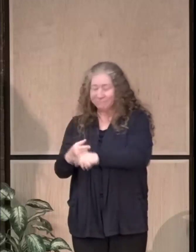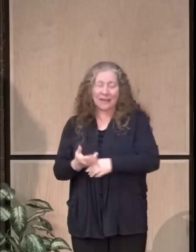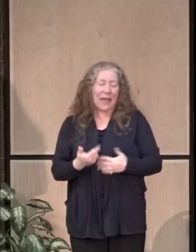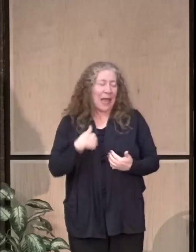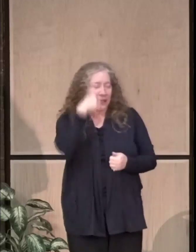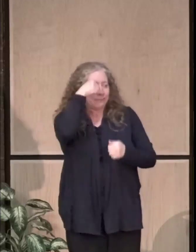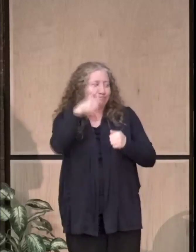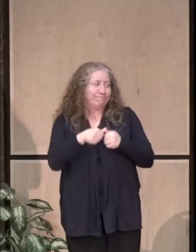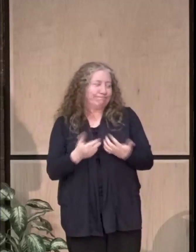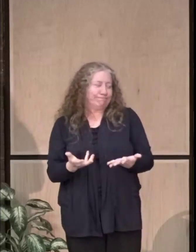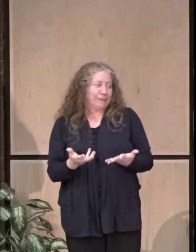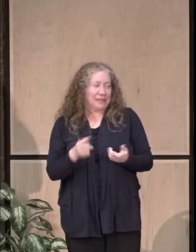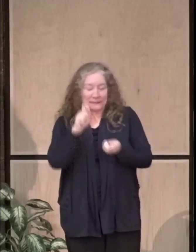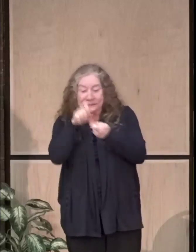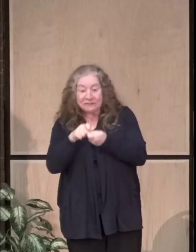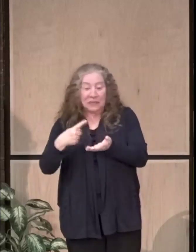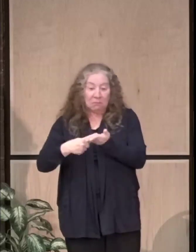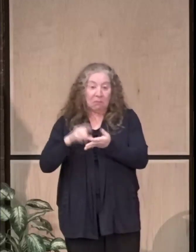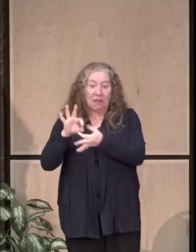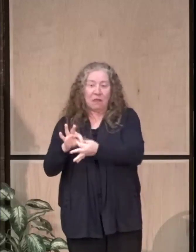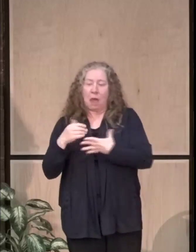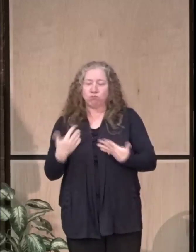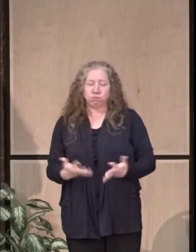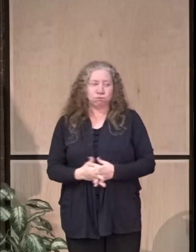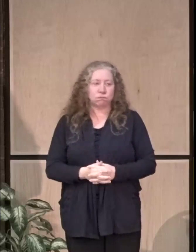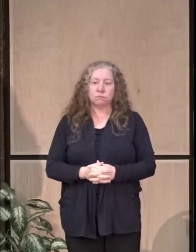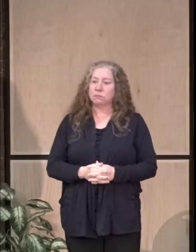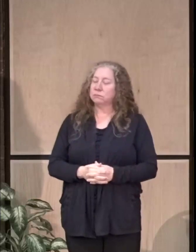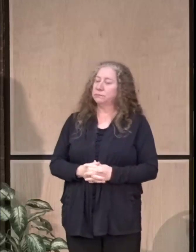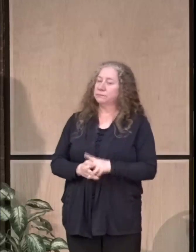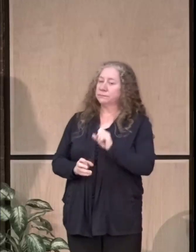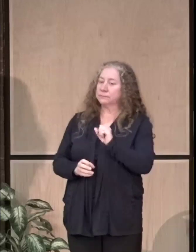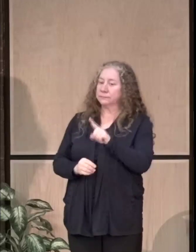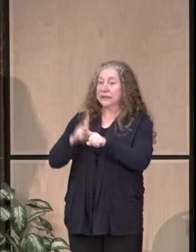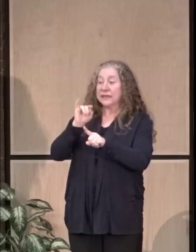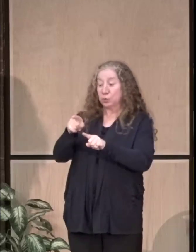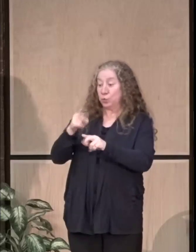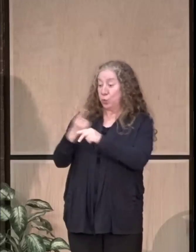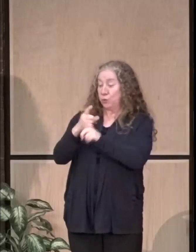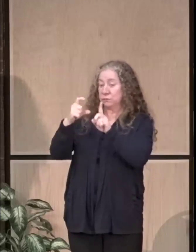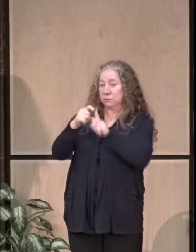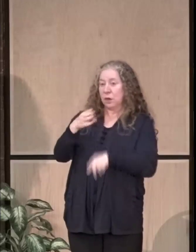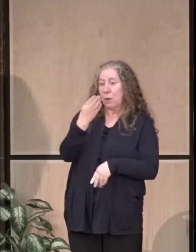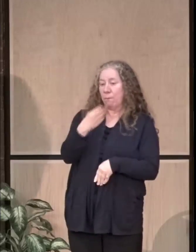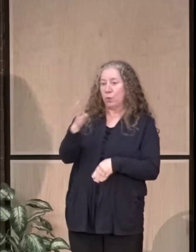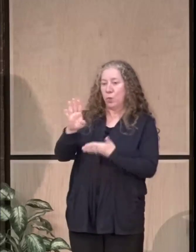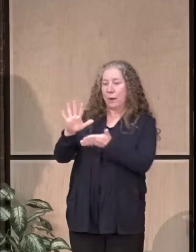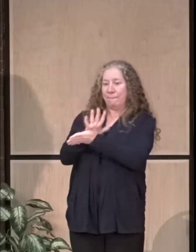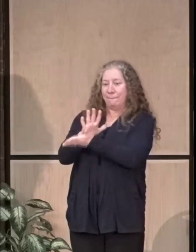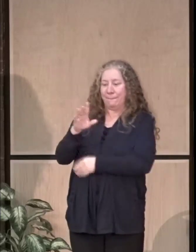recall any specific conversation. Did you talk about blue papering them at any point?